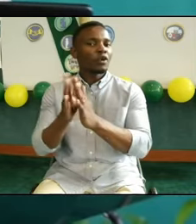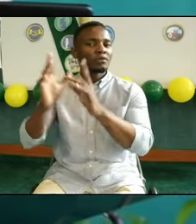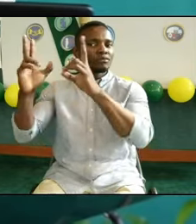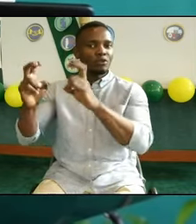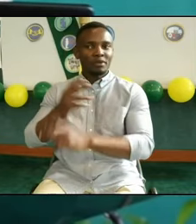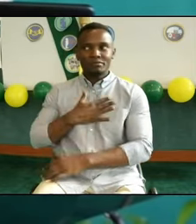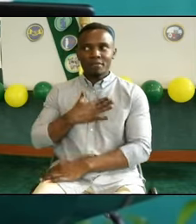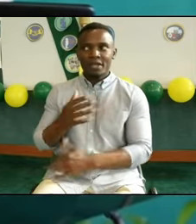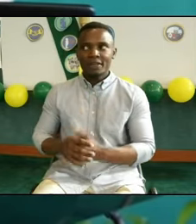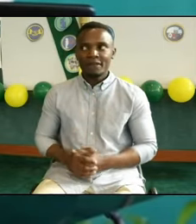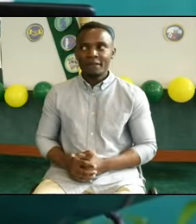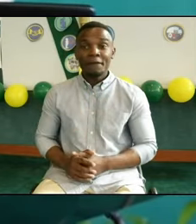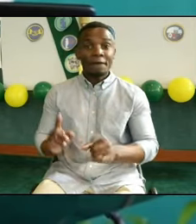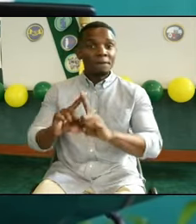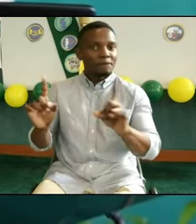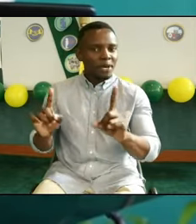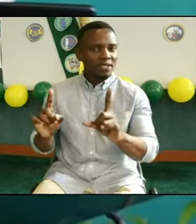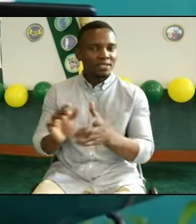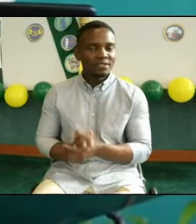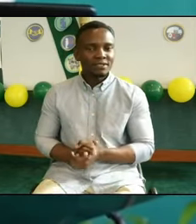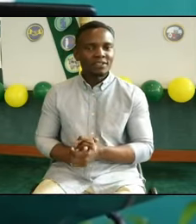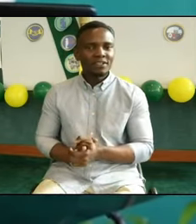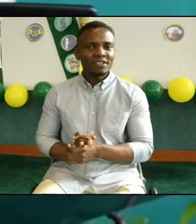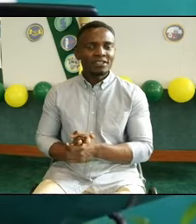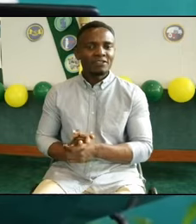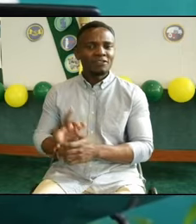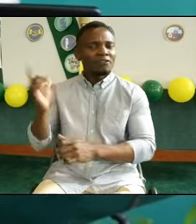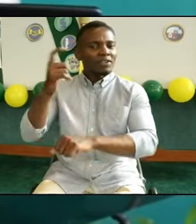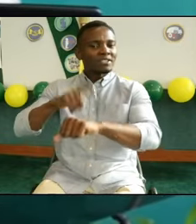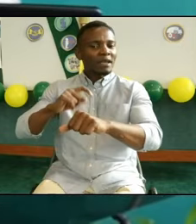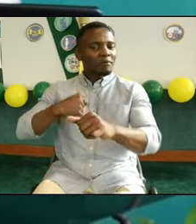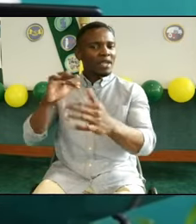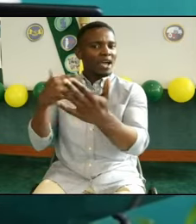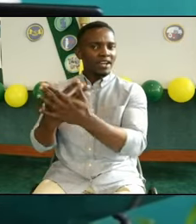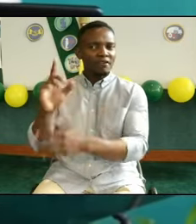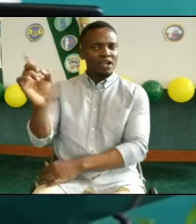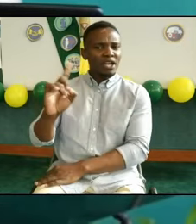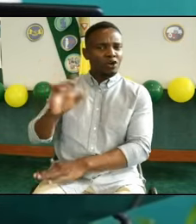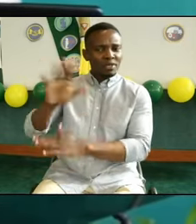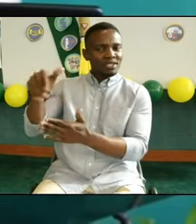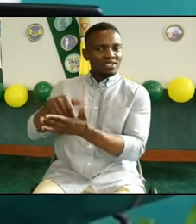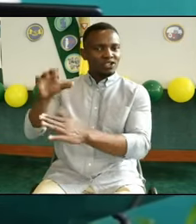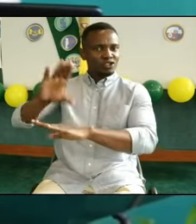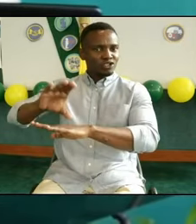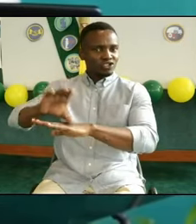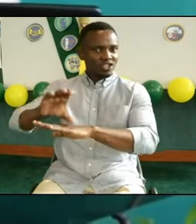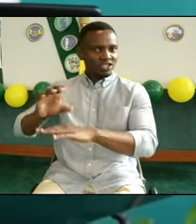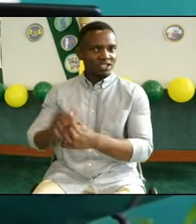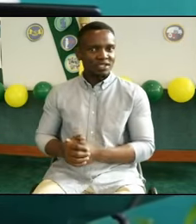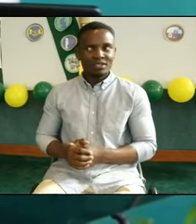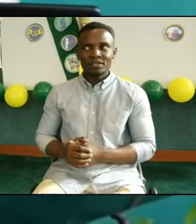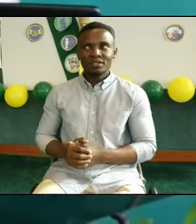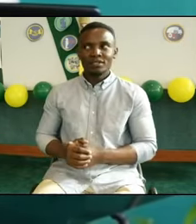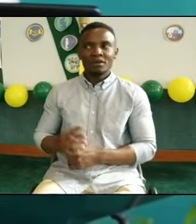university. But the very day I set my foot into Nairobi Central SDA Church, I think